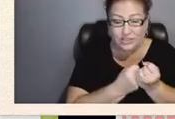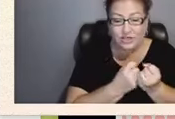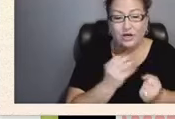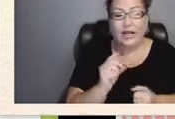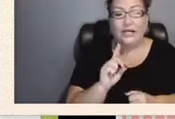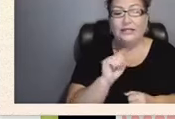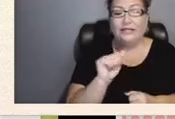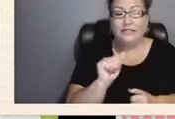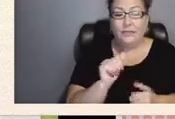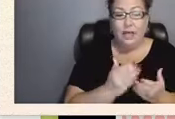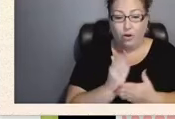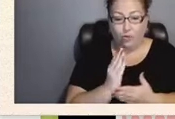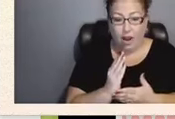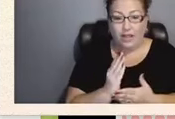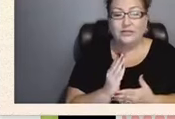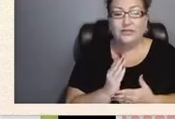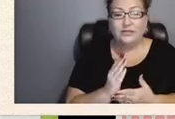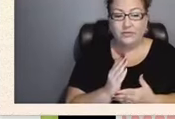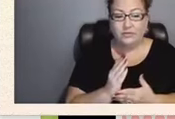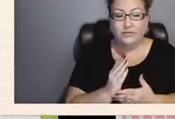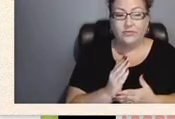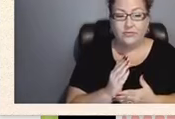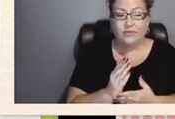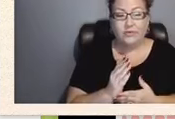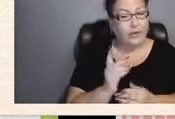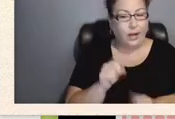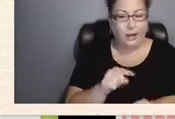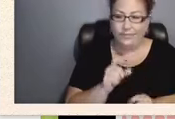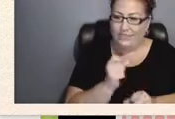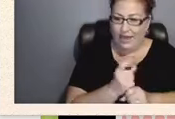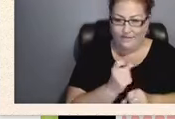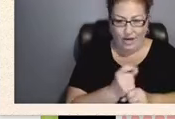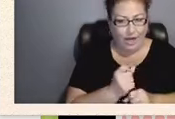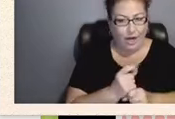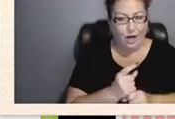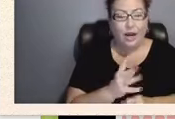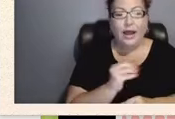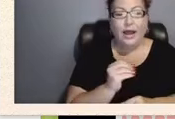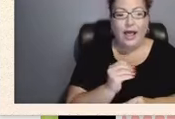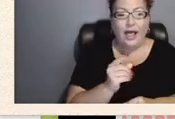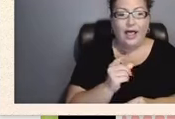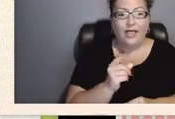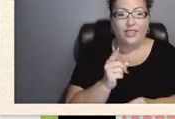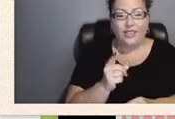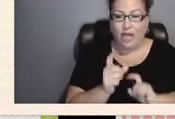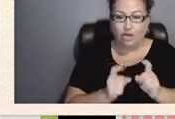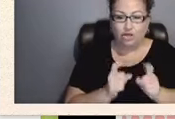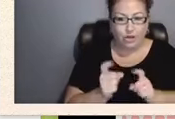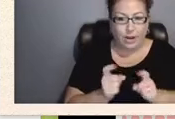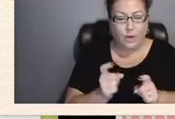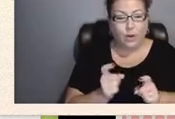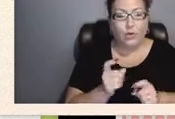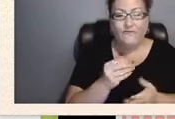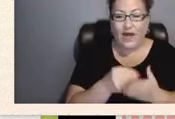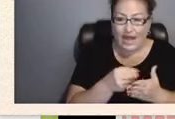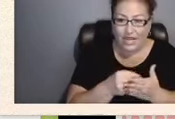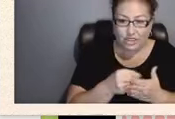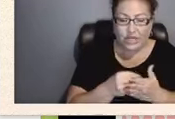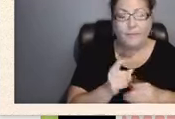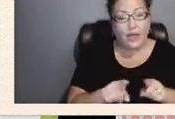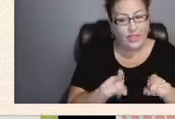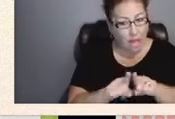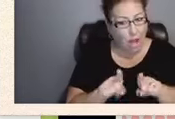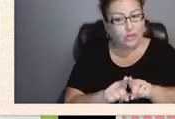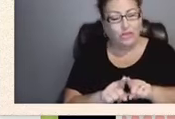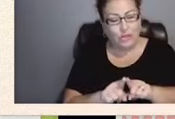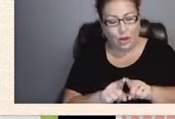Rights comes every year, and they contribute financially, but they also